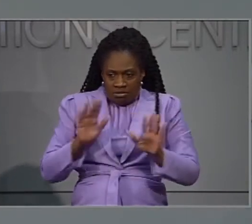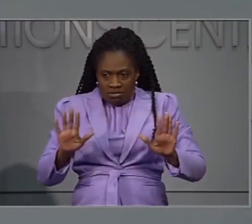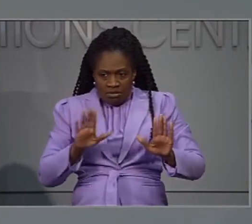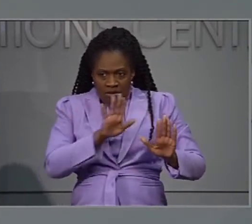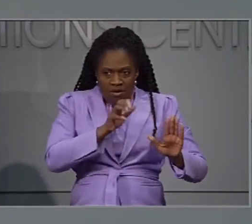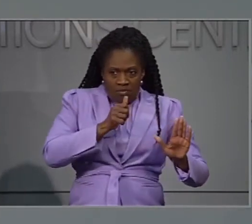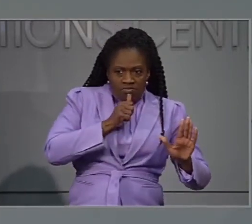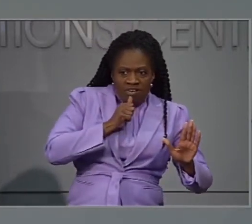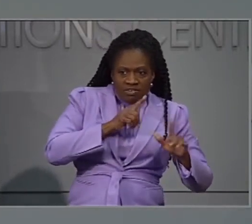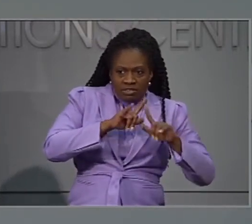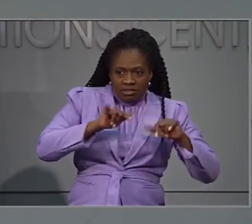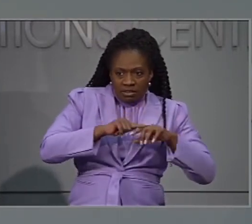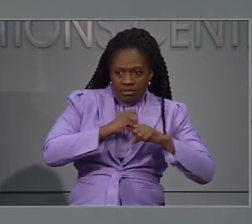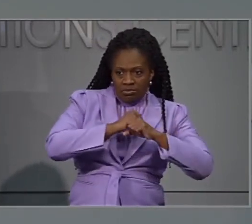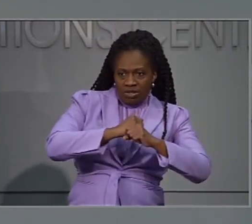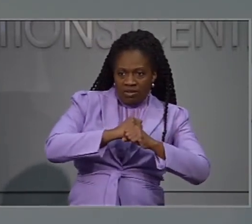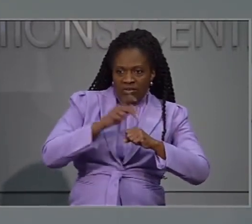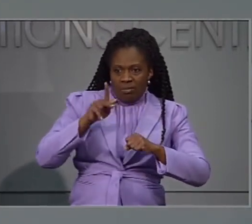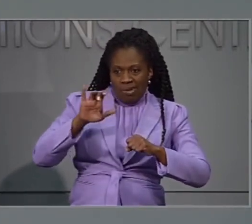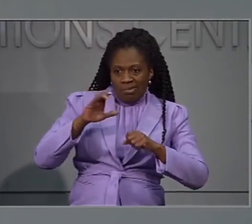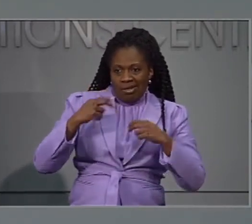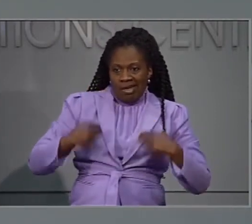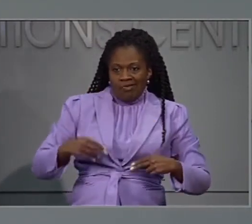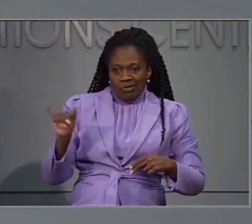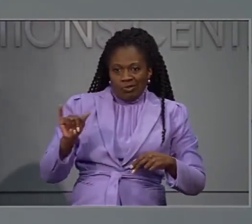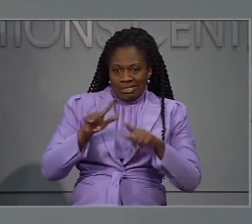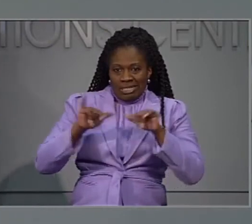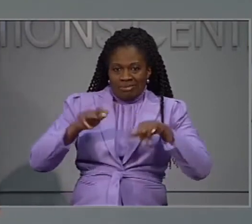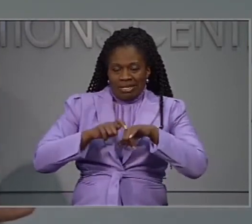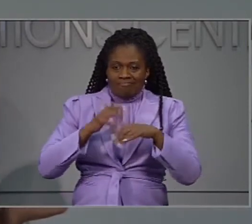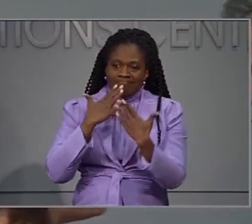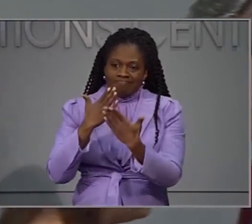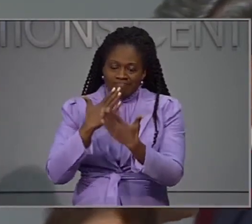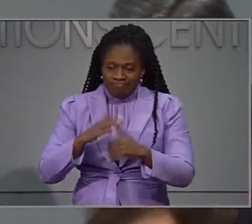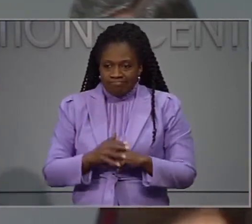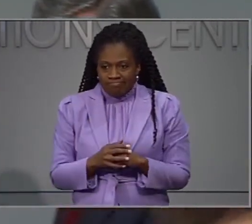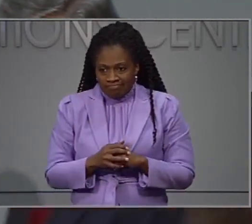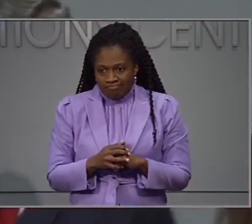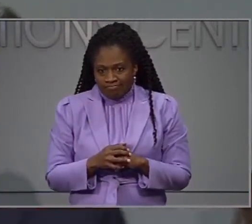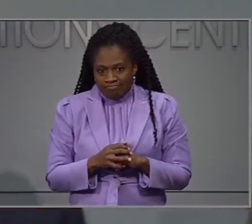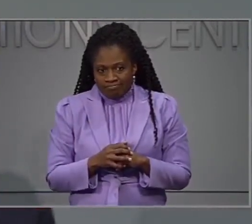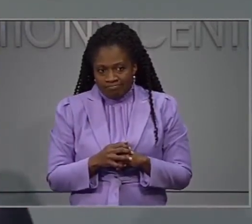privacy while also protecting public health. Thank you.